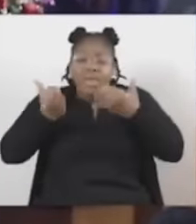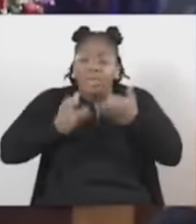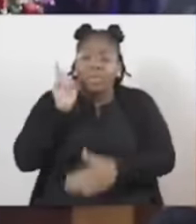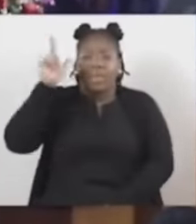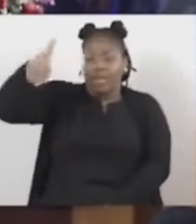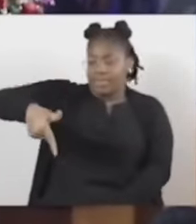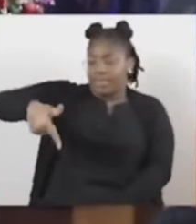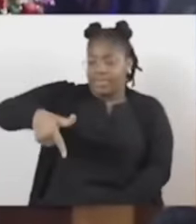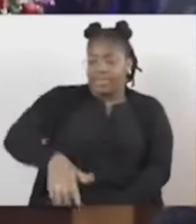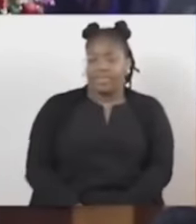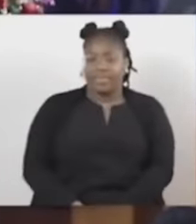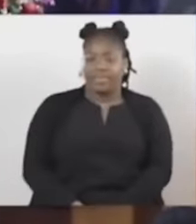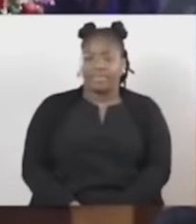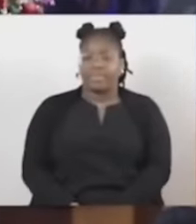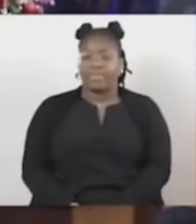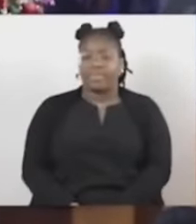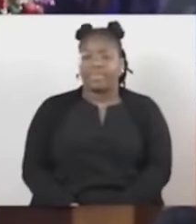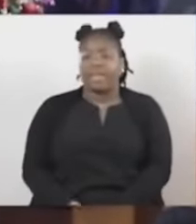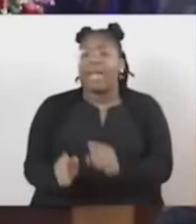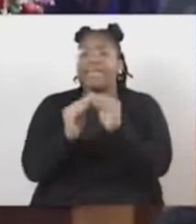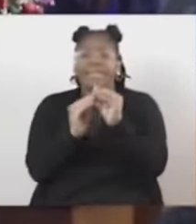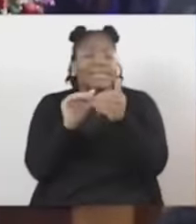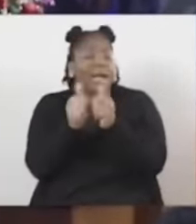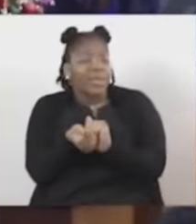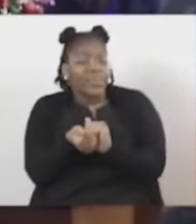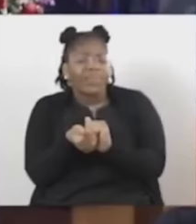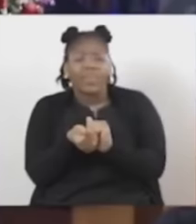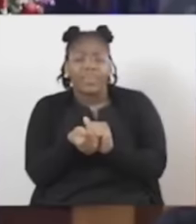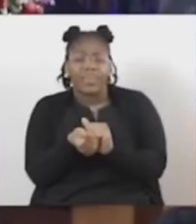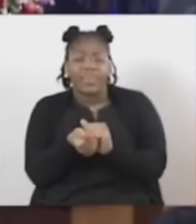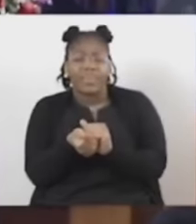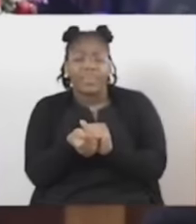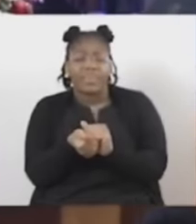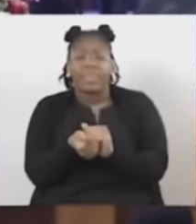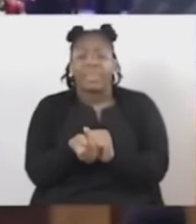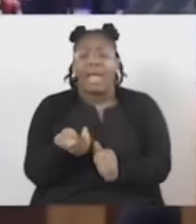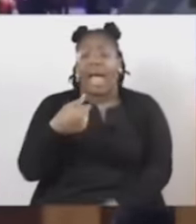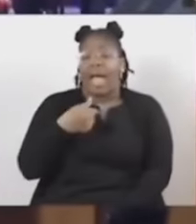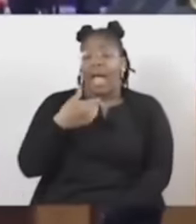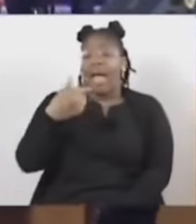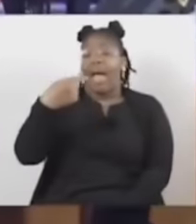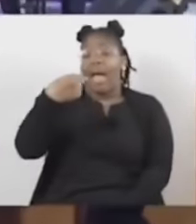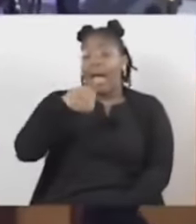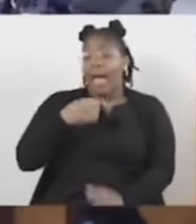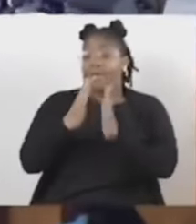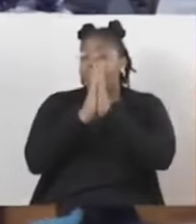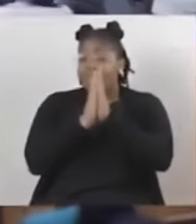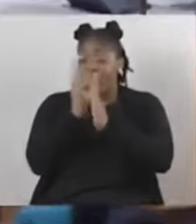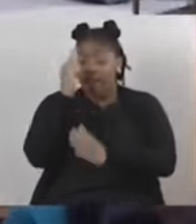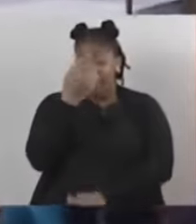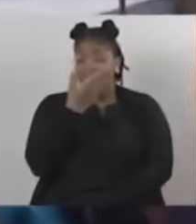later. And here's the fix. I have prayed for